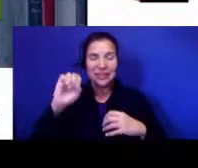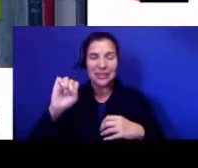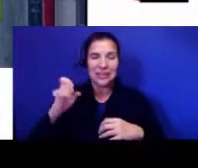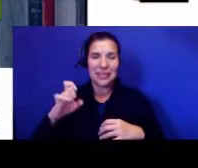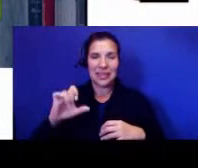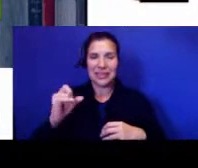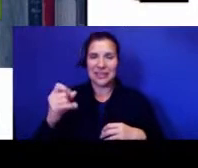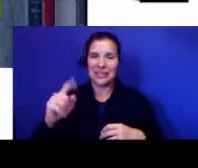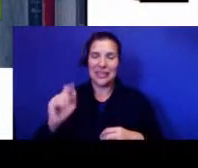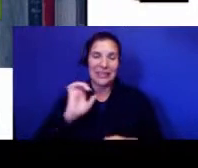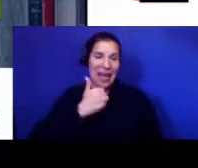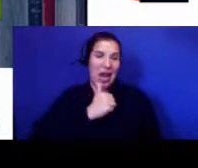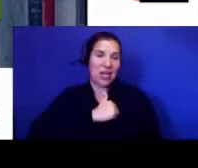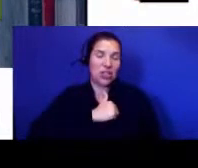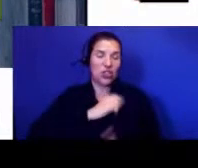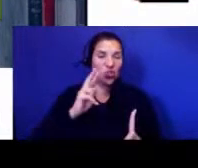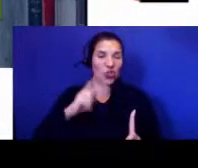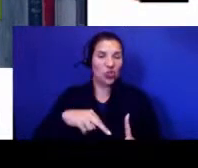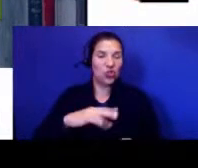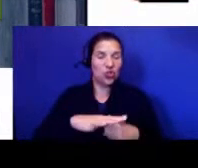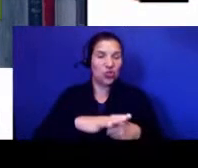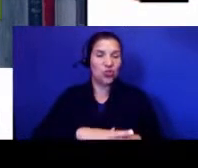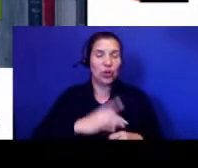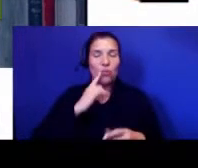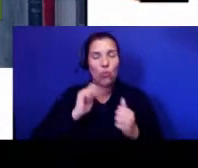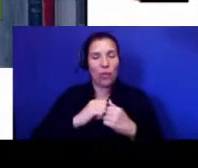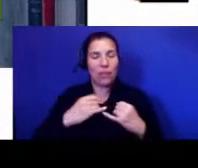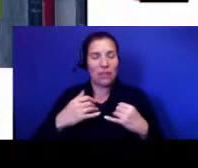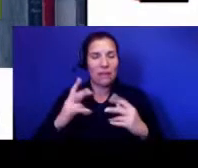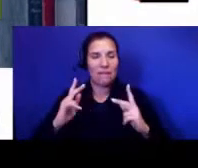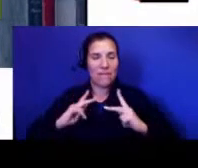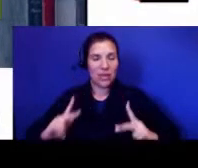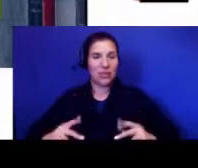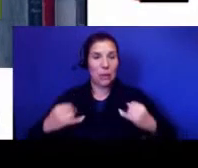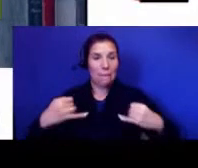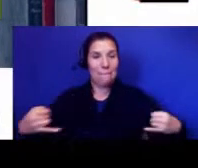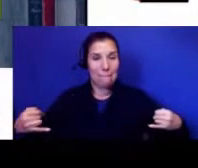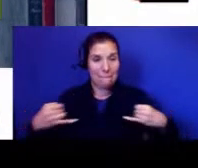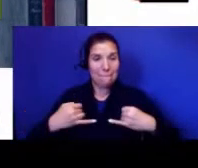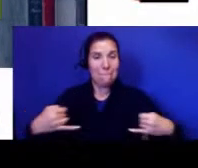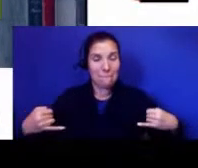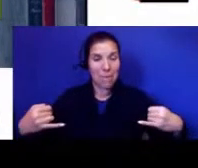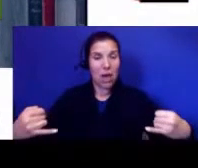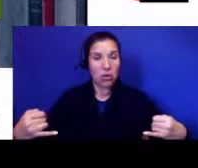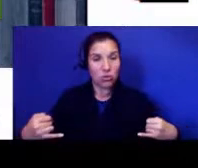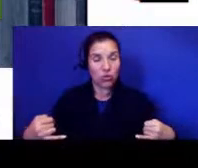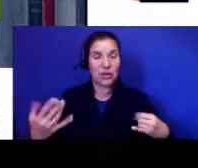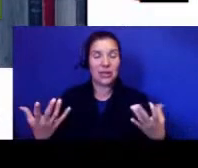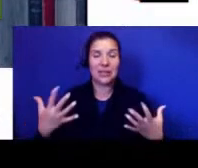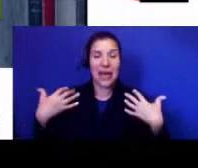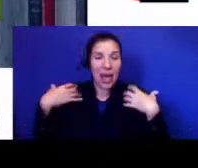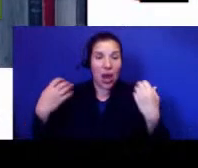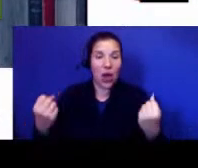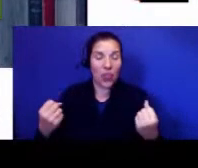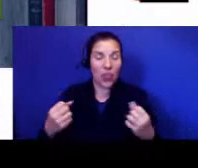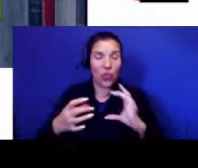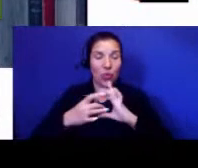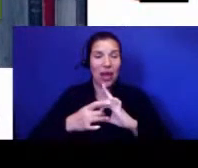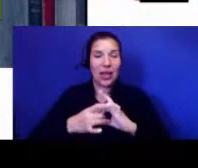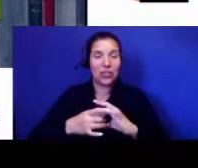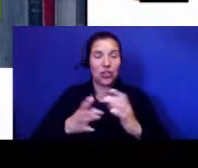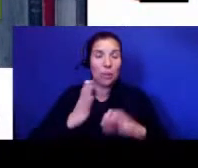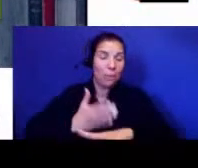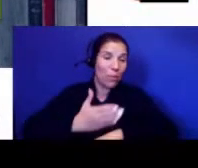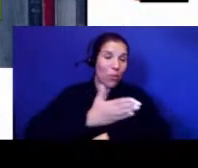improves understanding around physical boundaries and healthy relationships. Sex education improves social and emotional